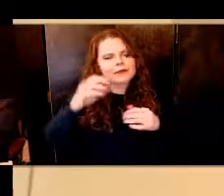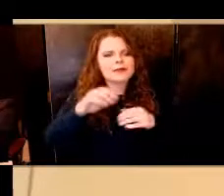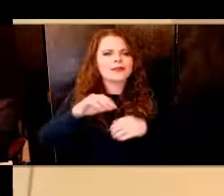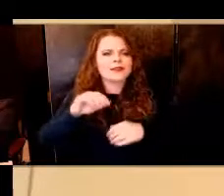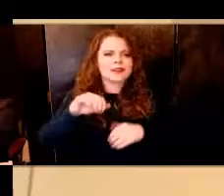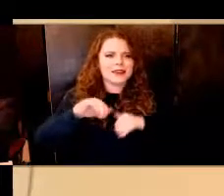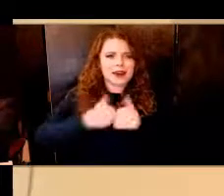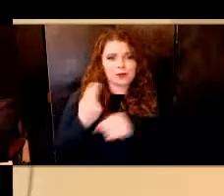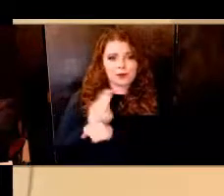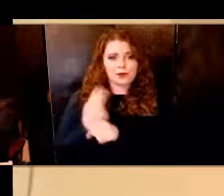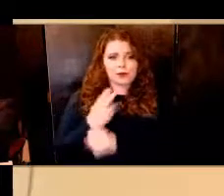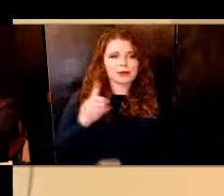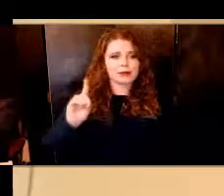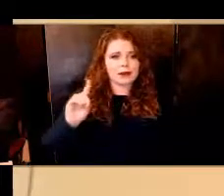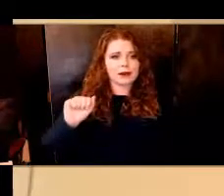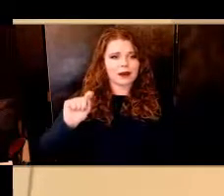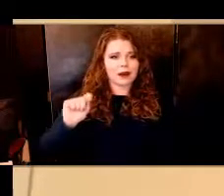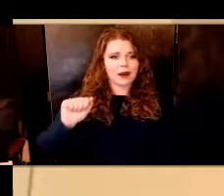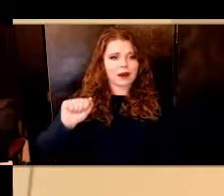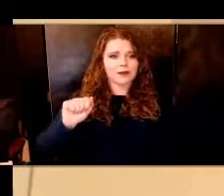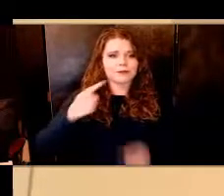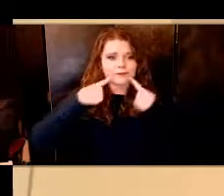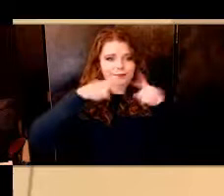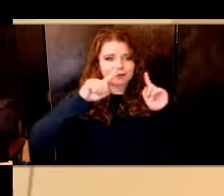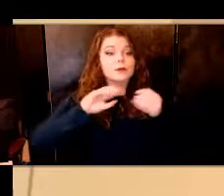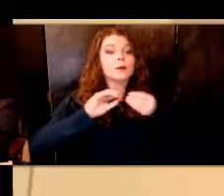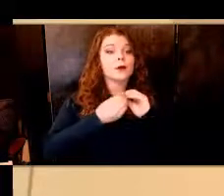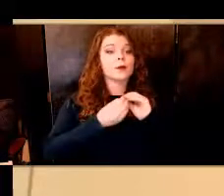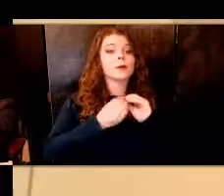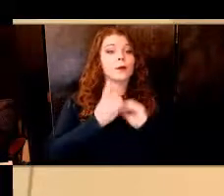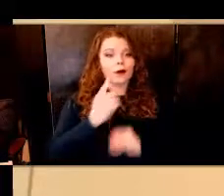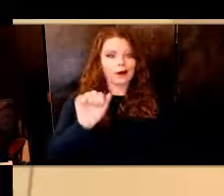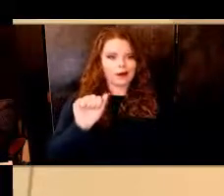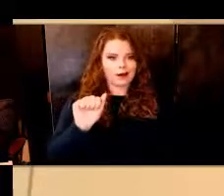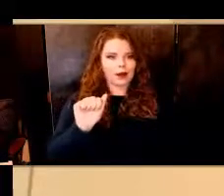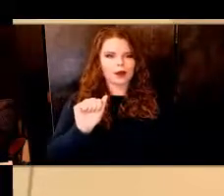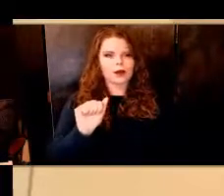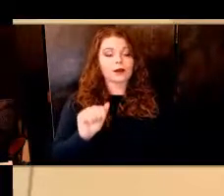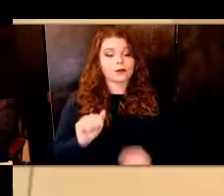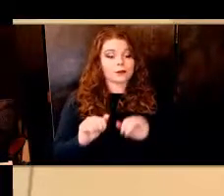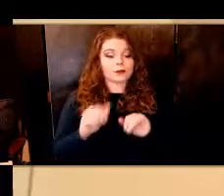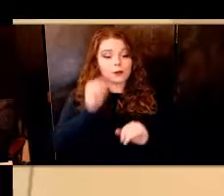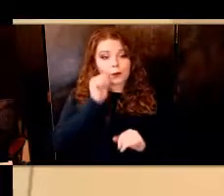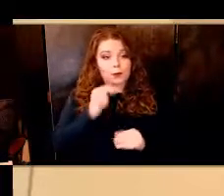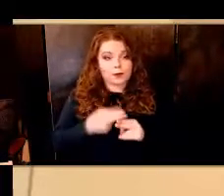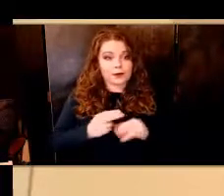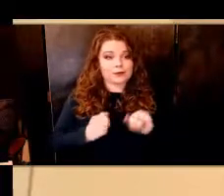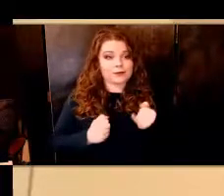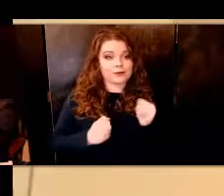successful in answering these questions. So the first question says, who ran a mile farther than